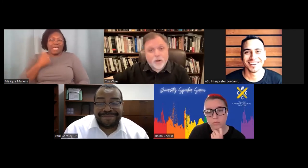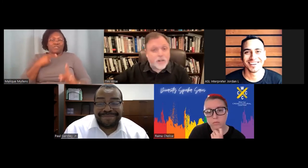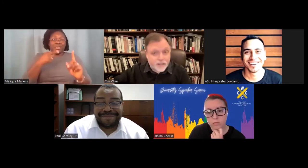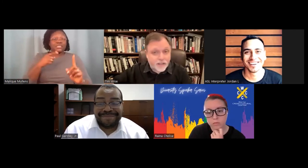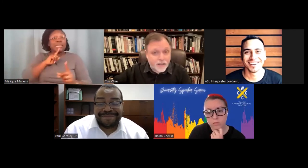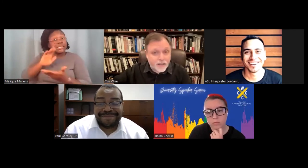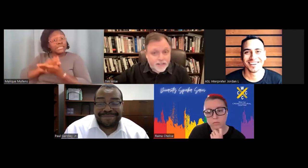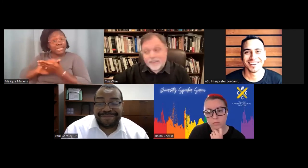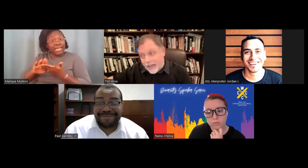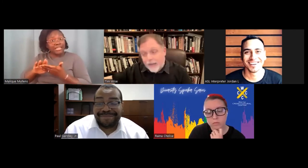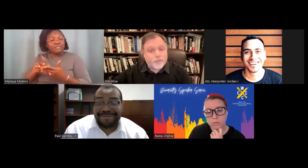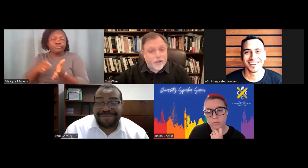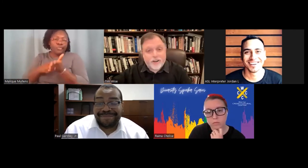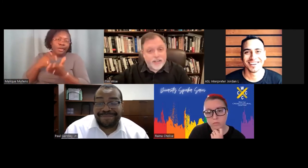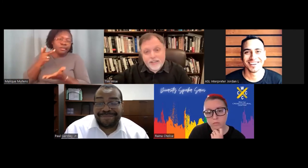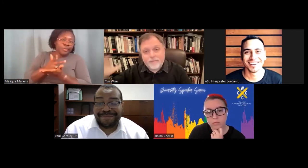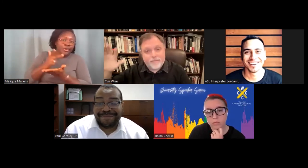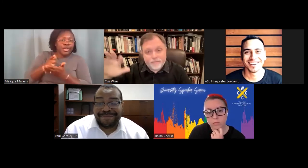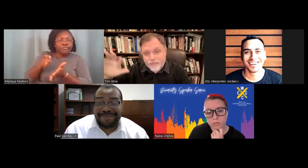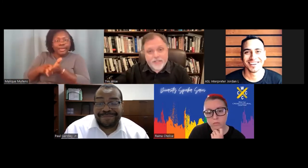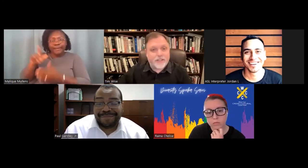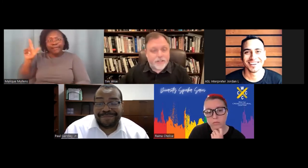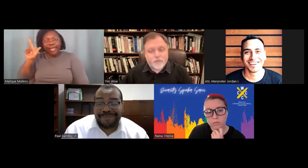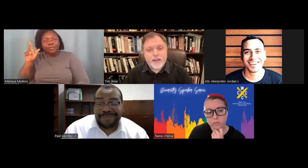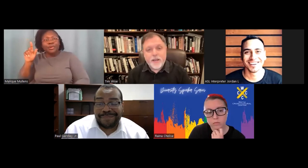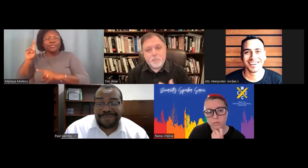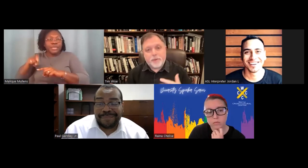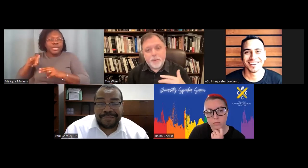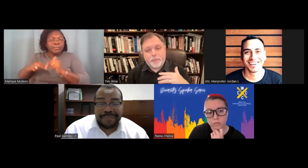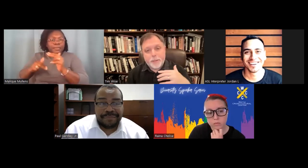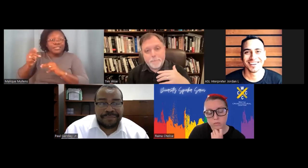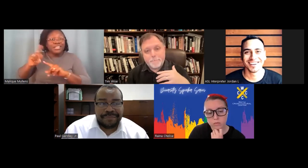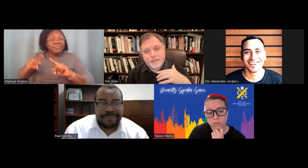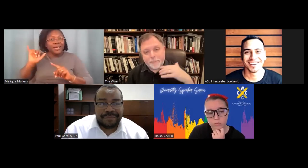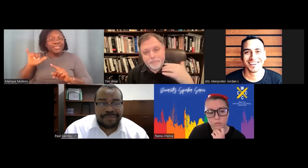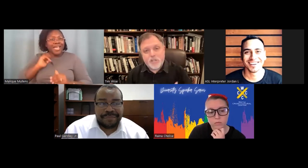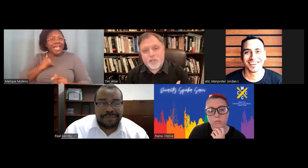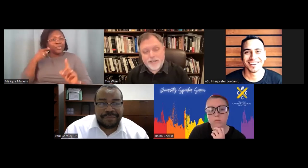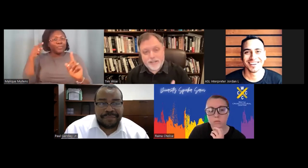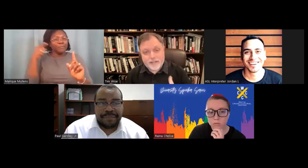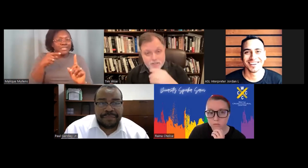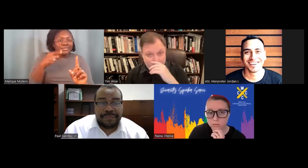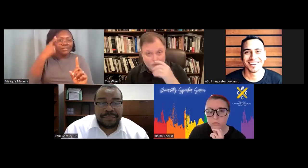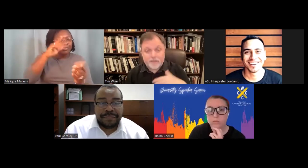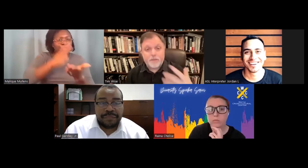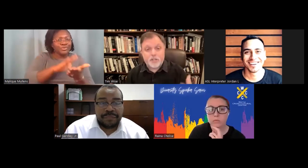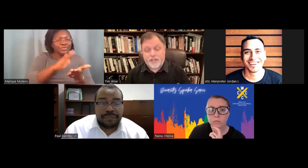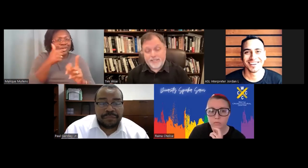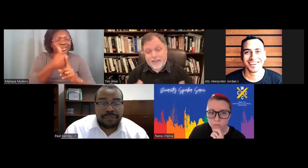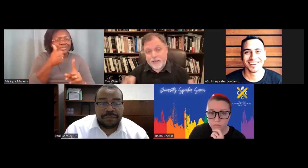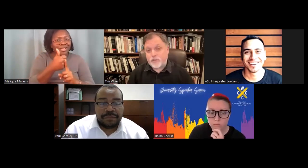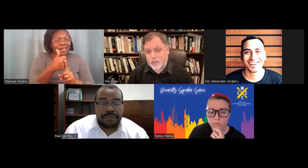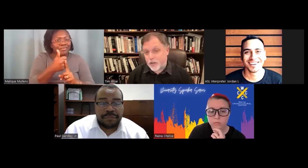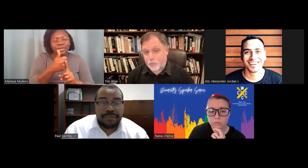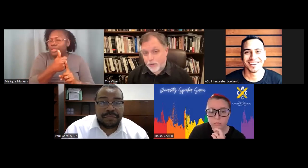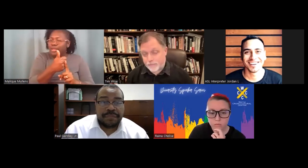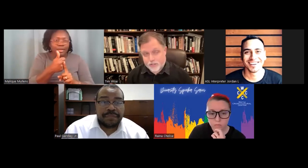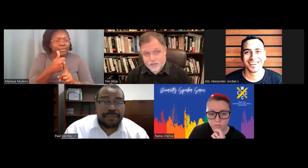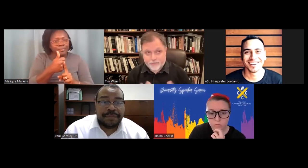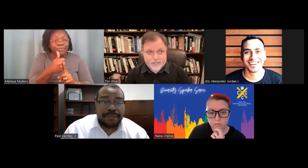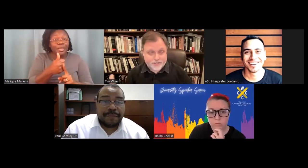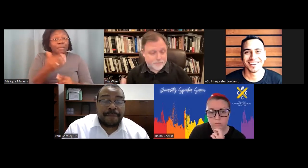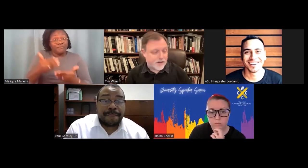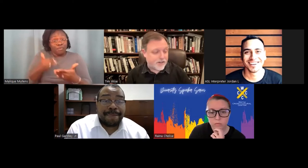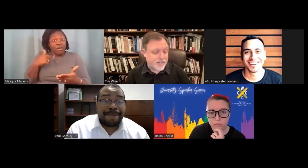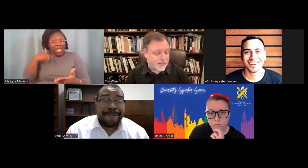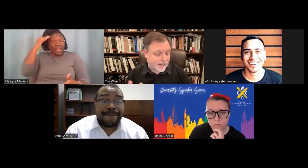have parking. You need a library. You need facilities, right? But the mission is what the mission is. And I used to know what the mission